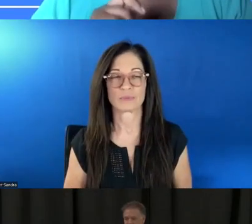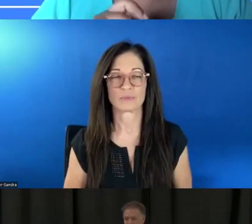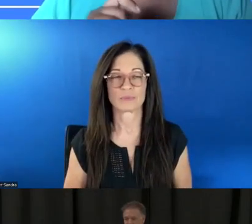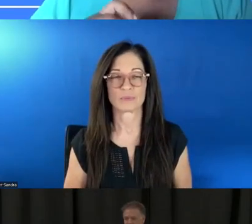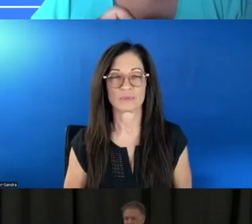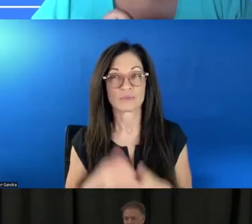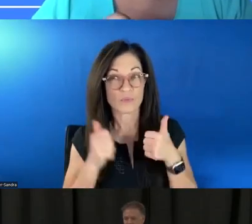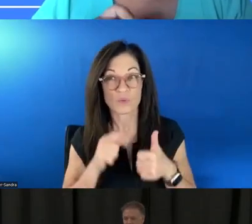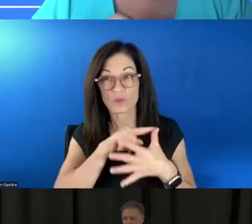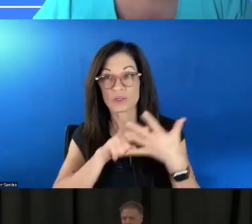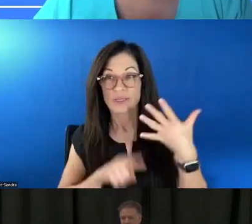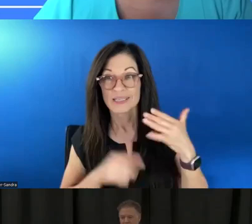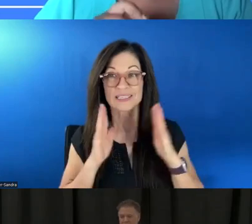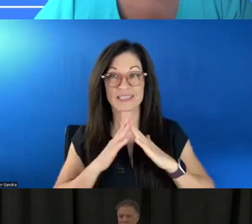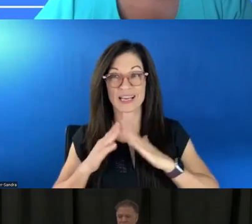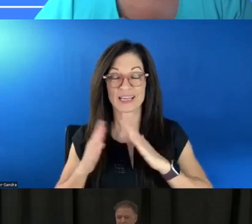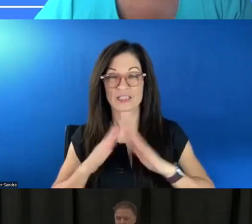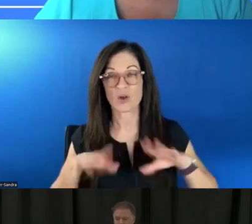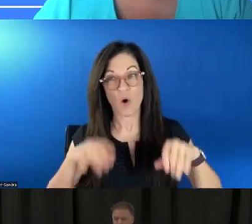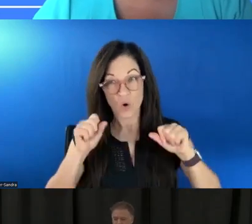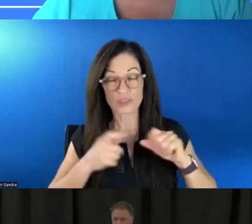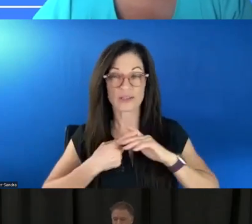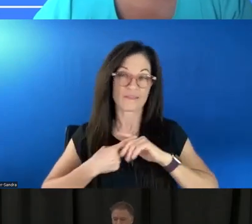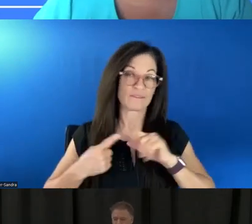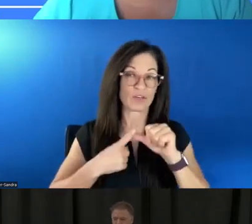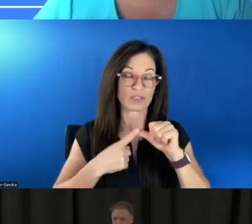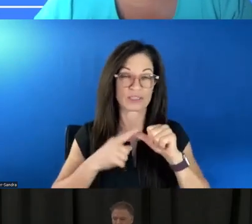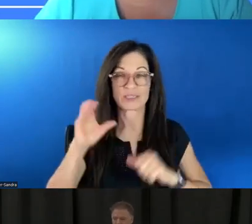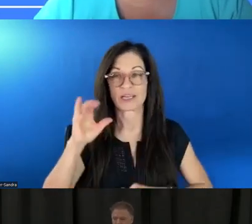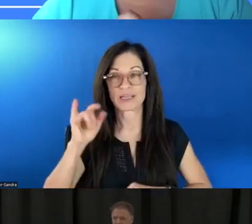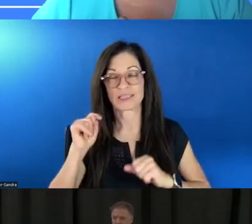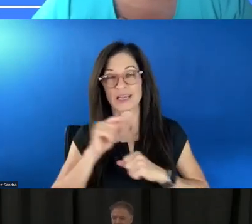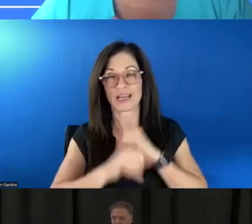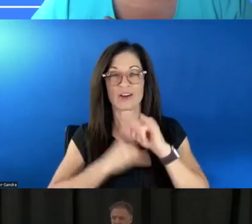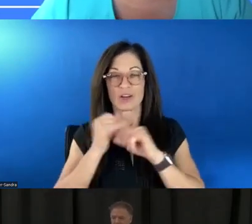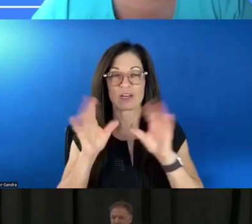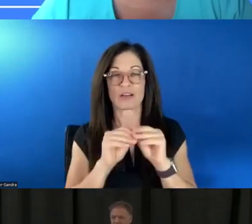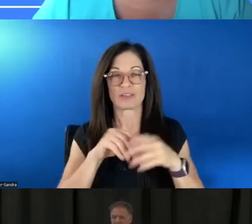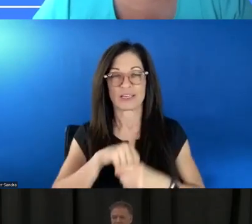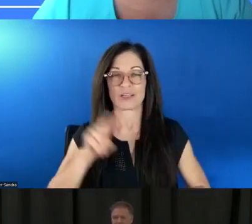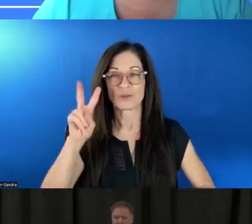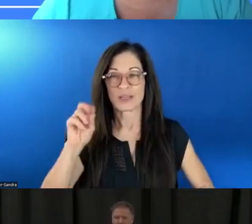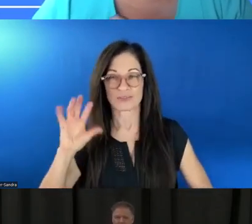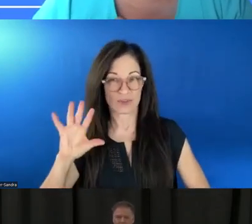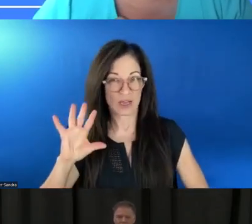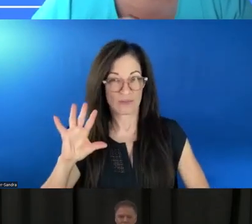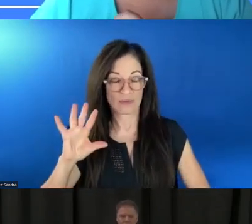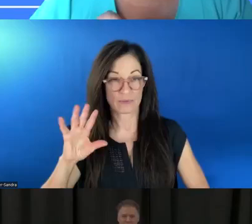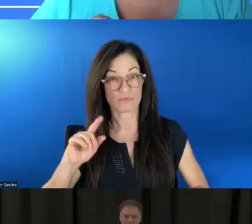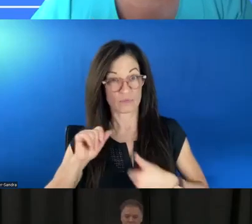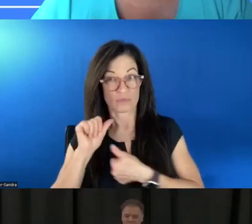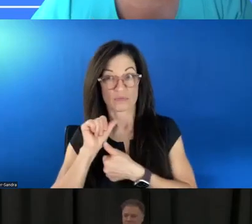Which of the following cities hosted the inaugural CIT International Conference in 2005?